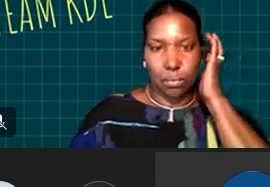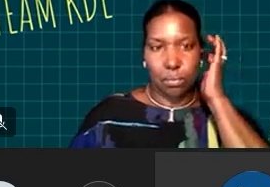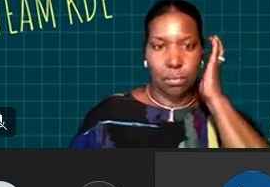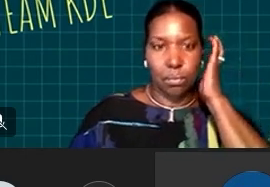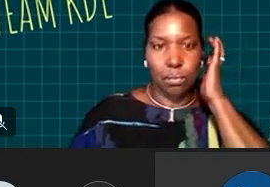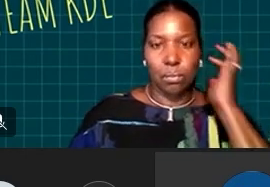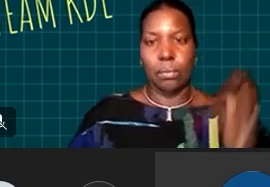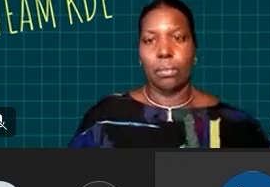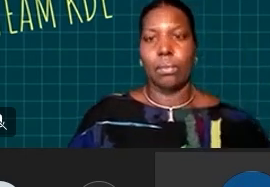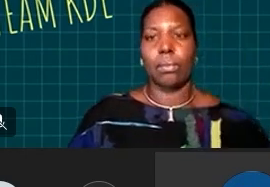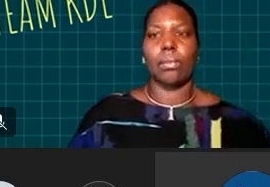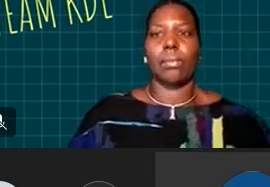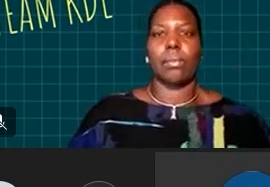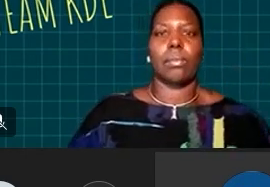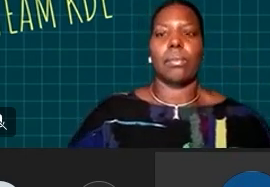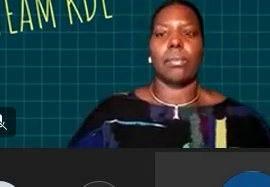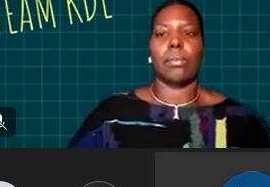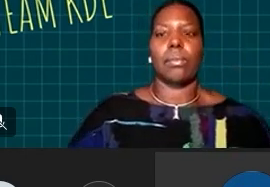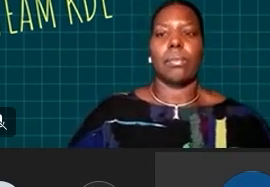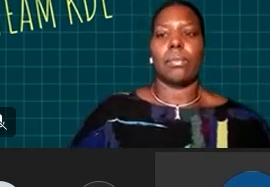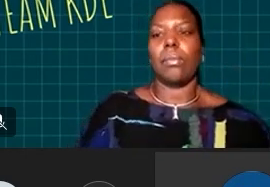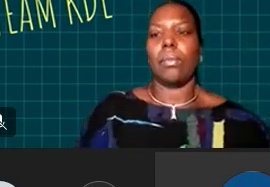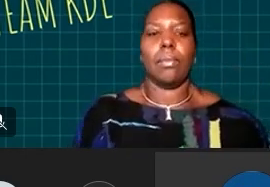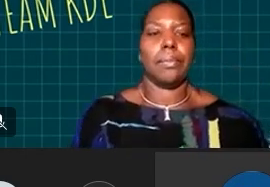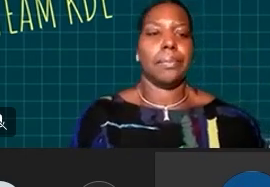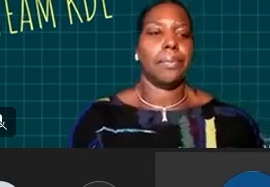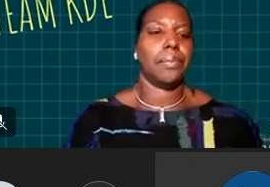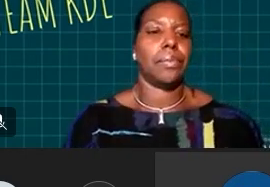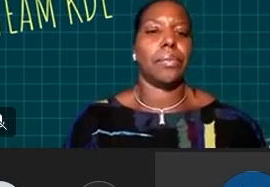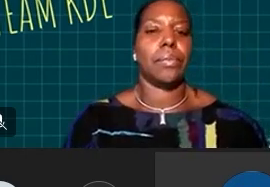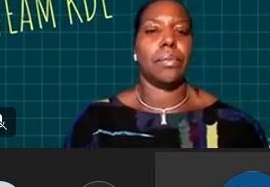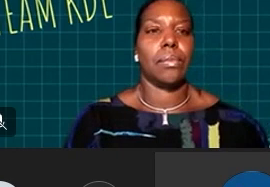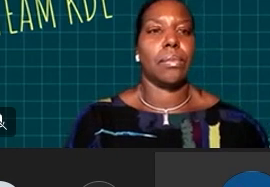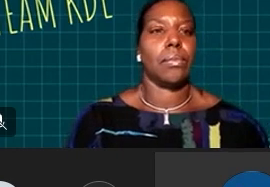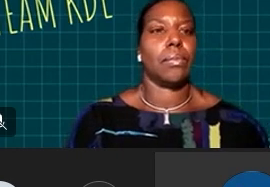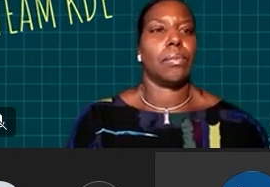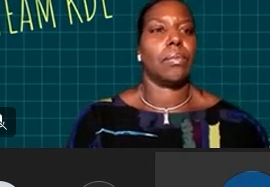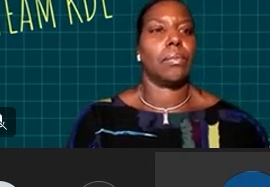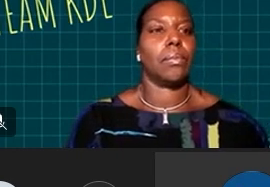The actual service start, that is when you start paying monthly